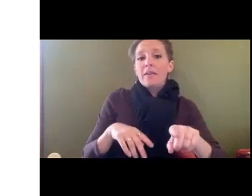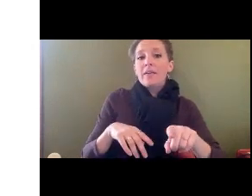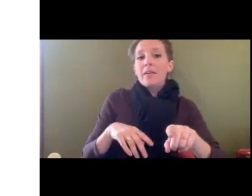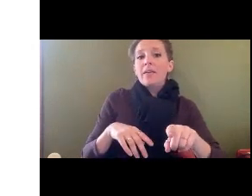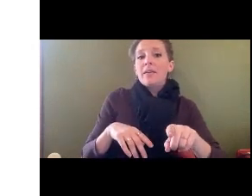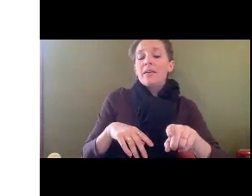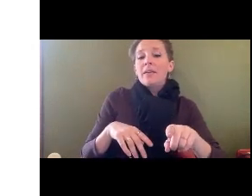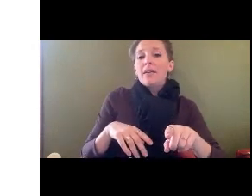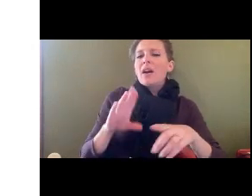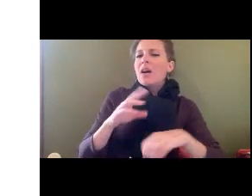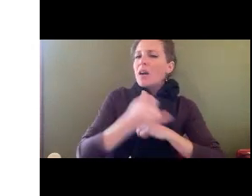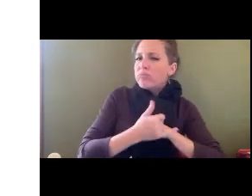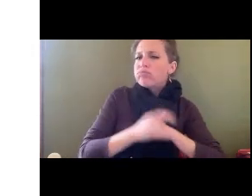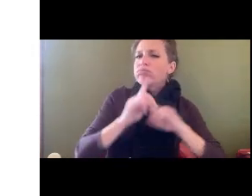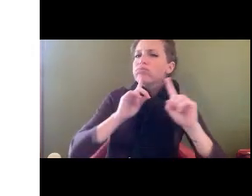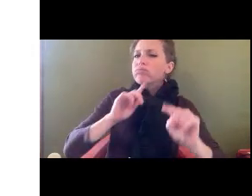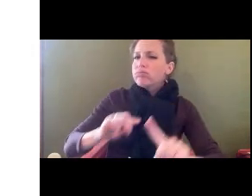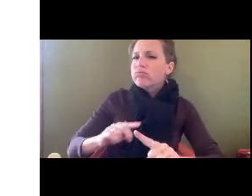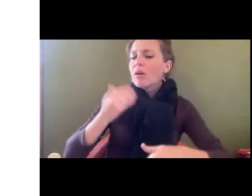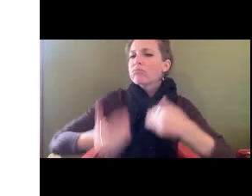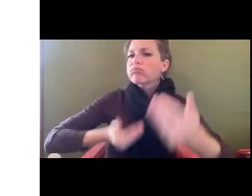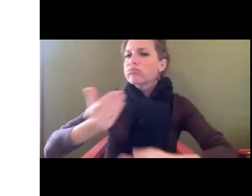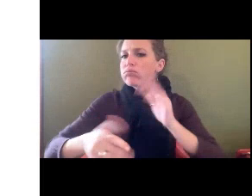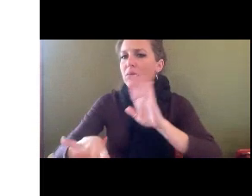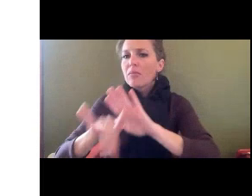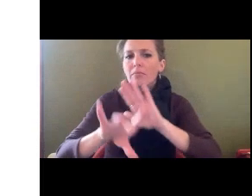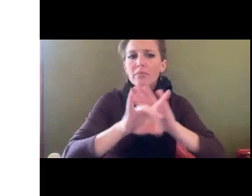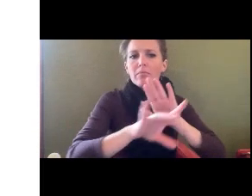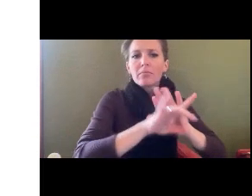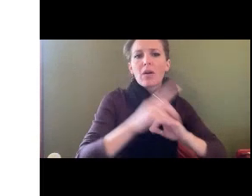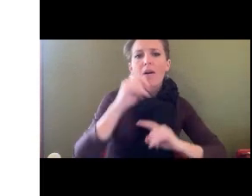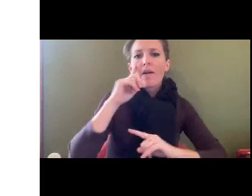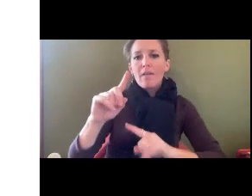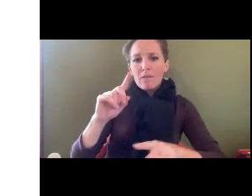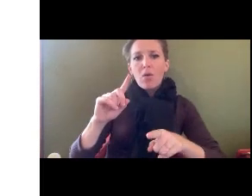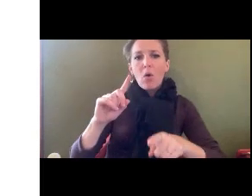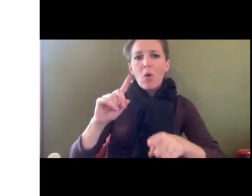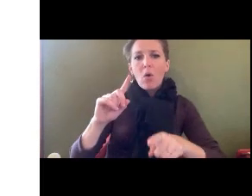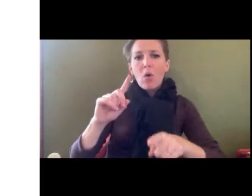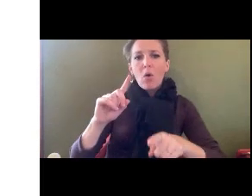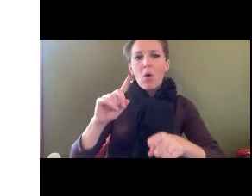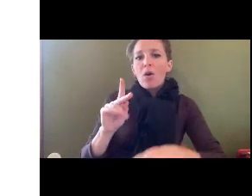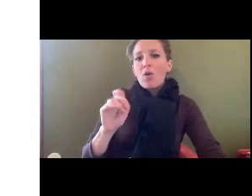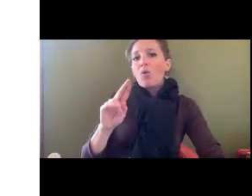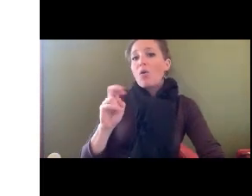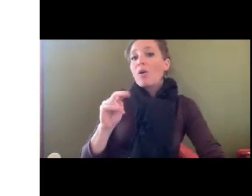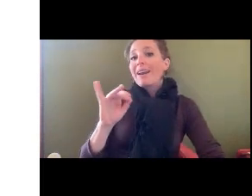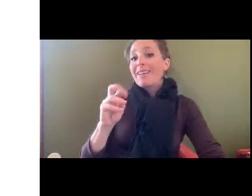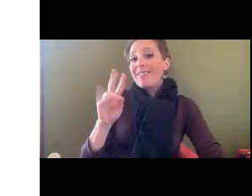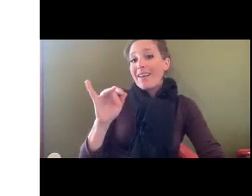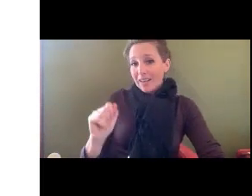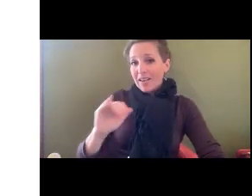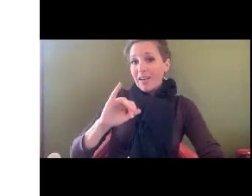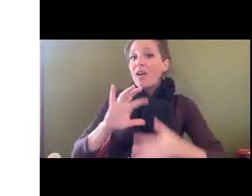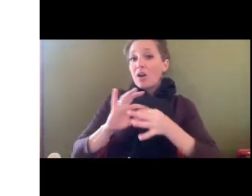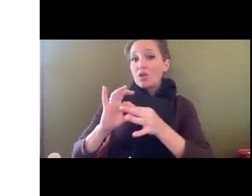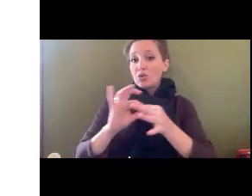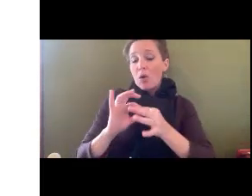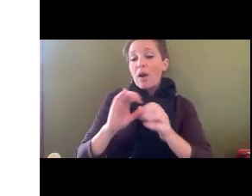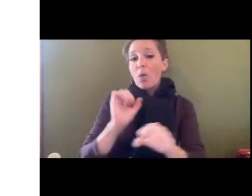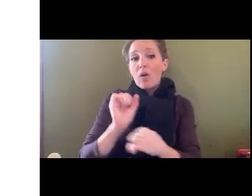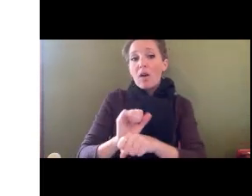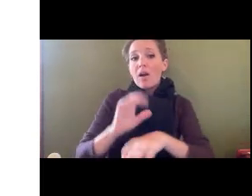reported on the progress and findings of the Coronivia Joint Work on Agriculture that was conducted from 2018 to 2022, and